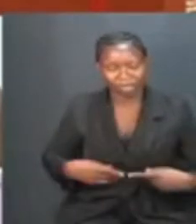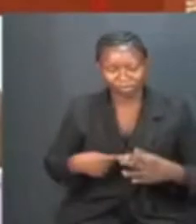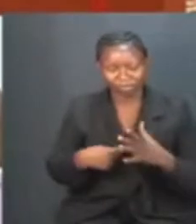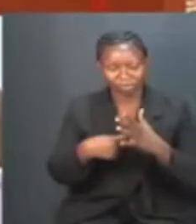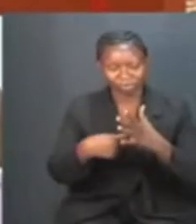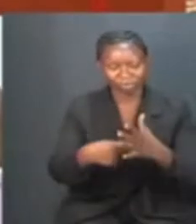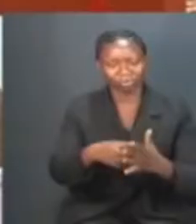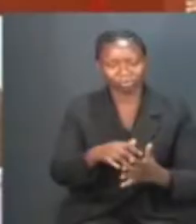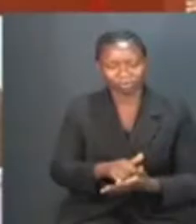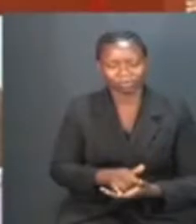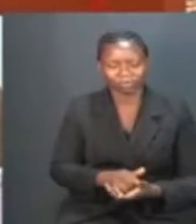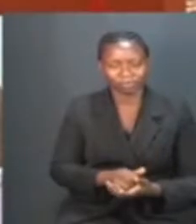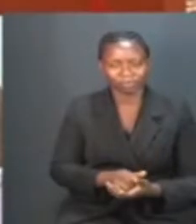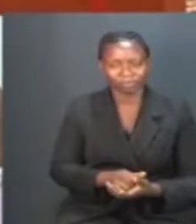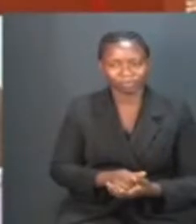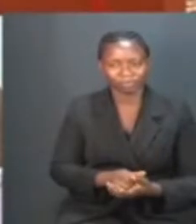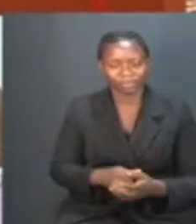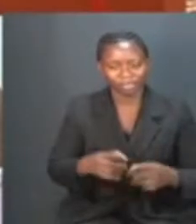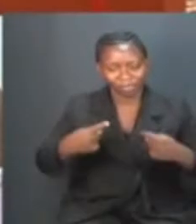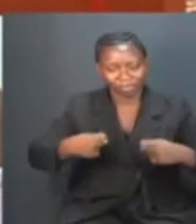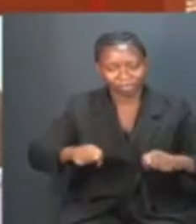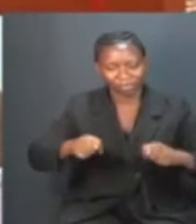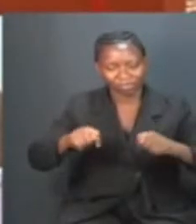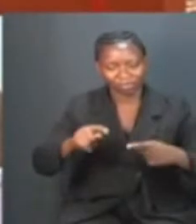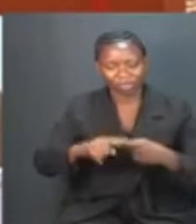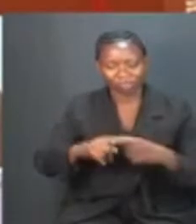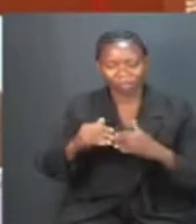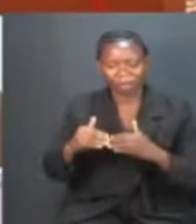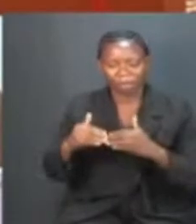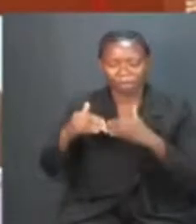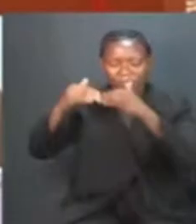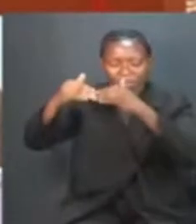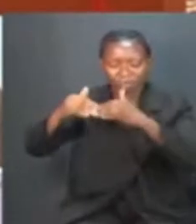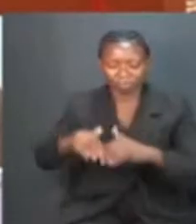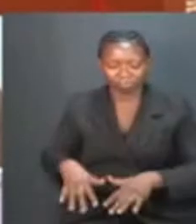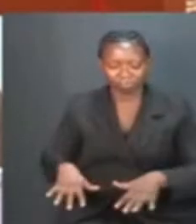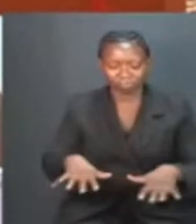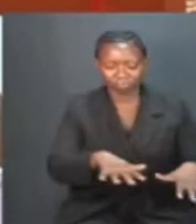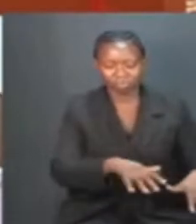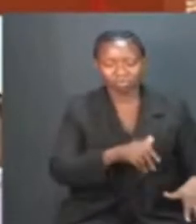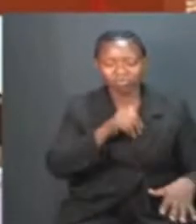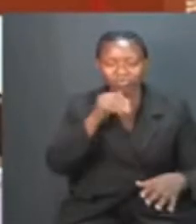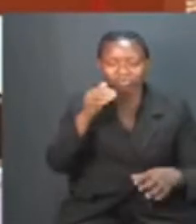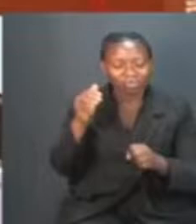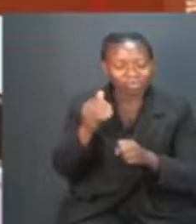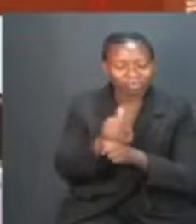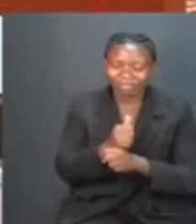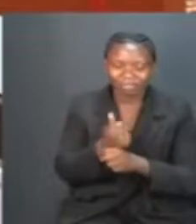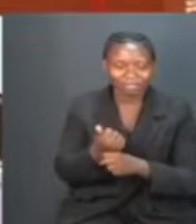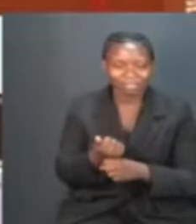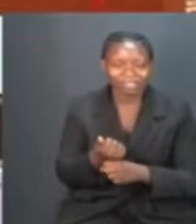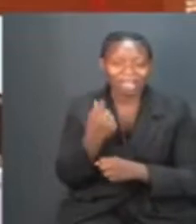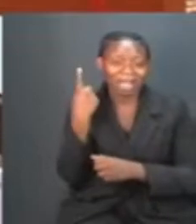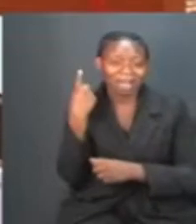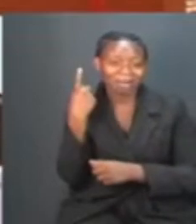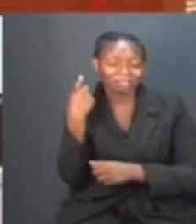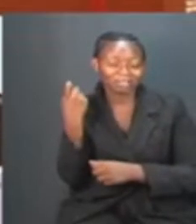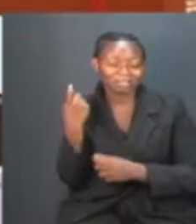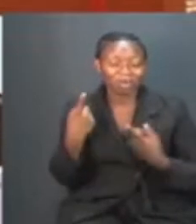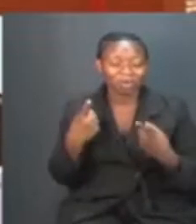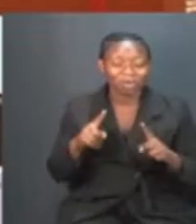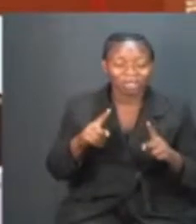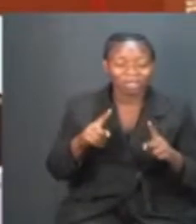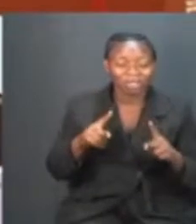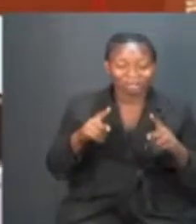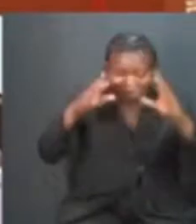appears that the effort that they made to promote the smoke did not gain prominence until recently when